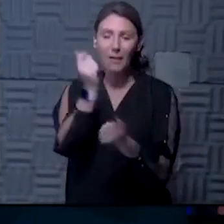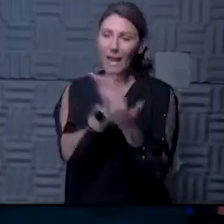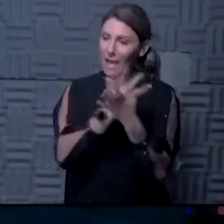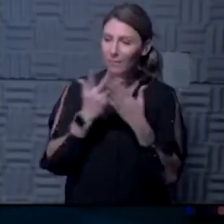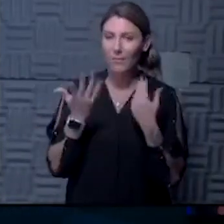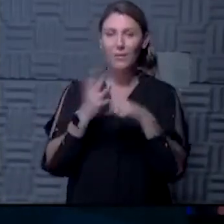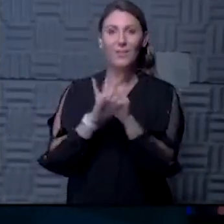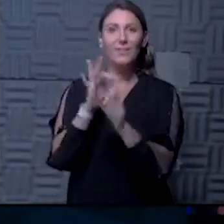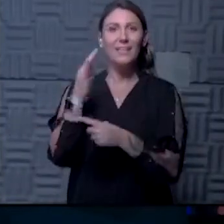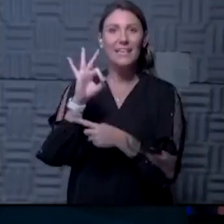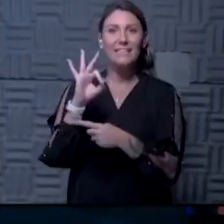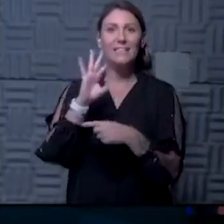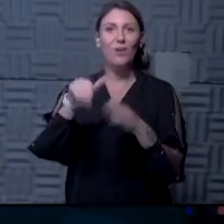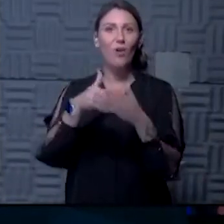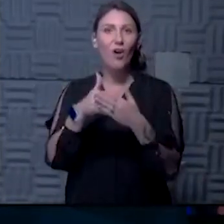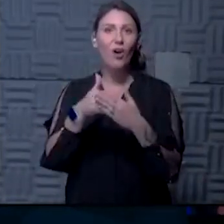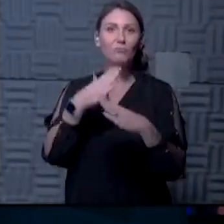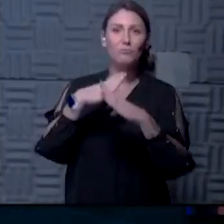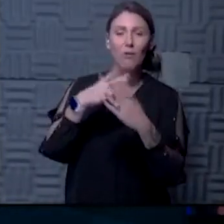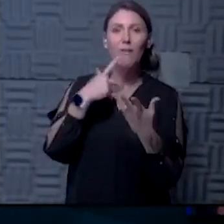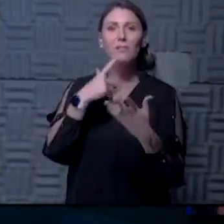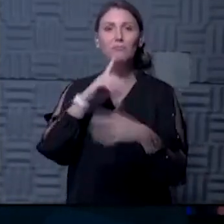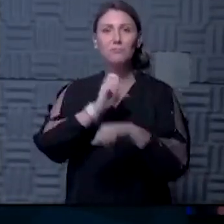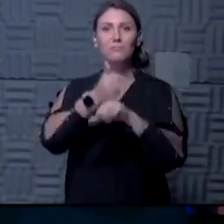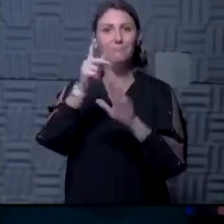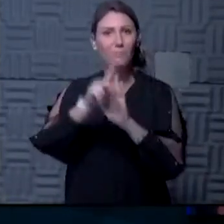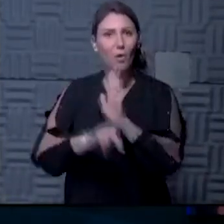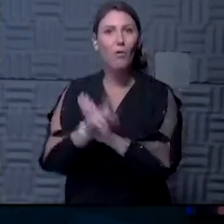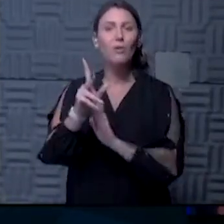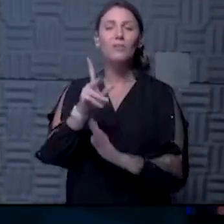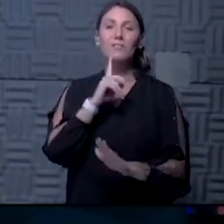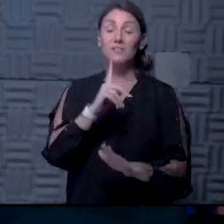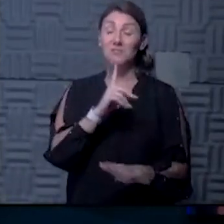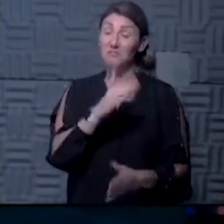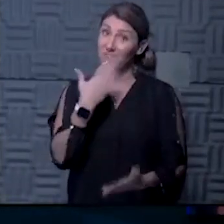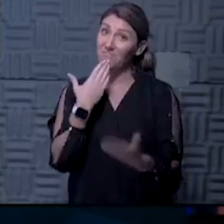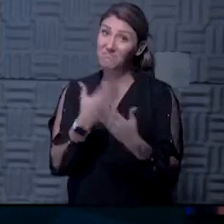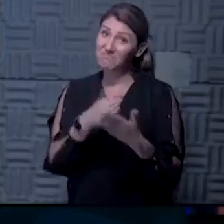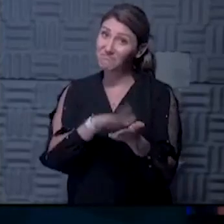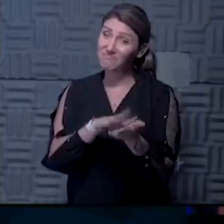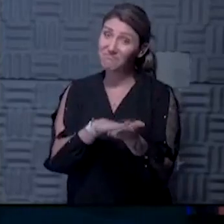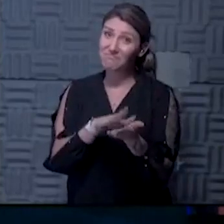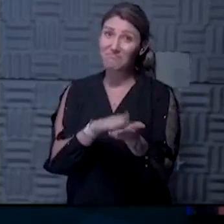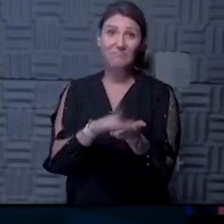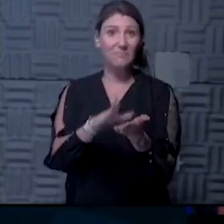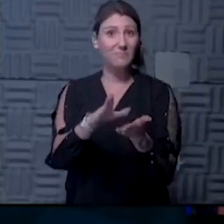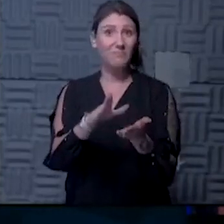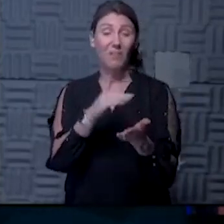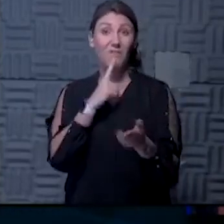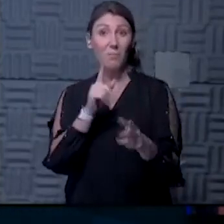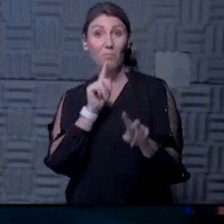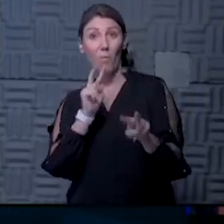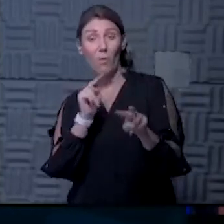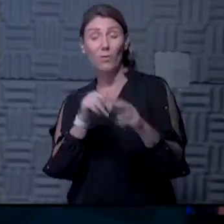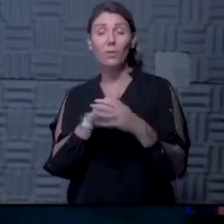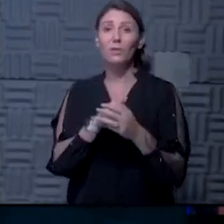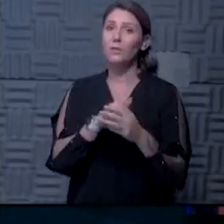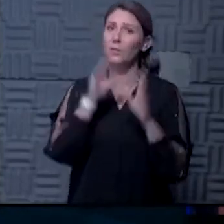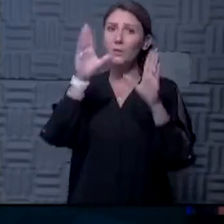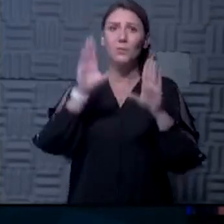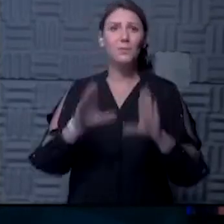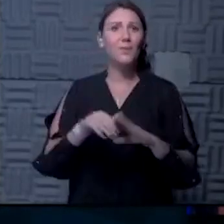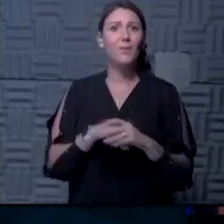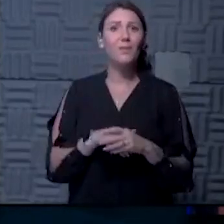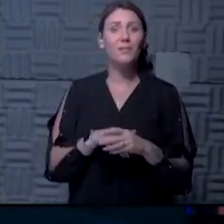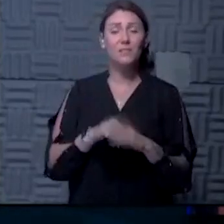special precautions in place? Hats off, because I mean, from just a spectator standpoint, you guys did great. And then